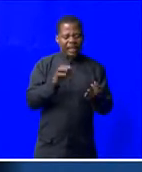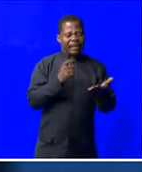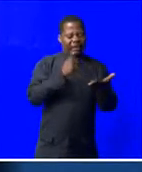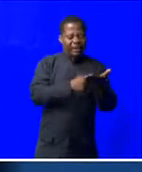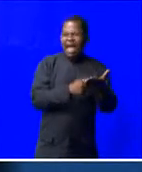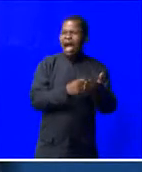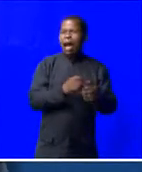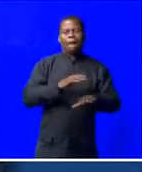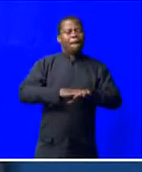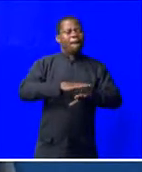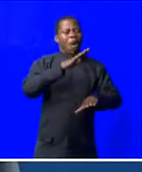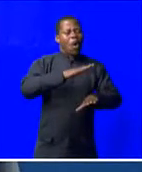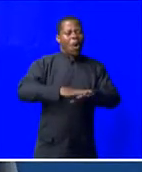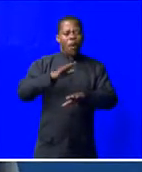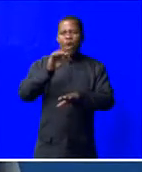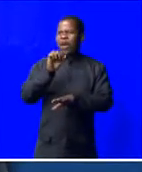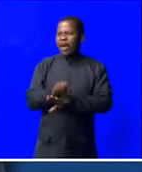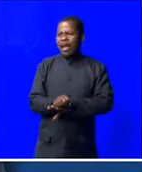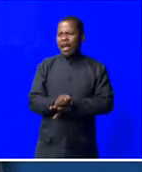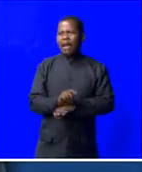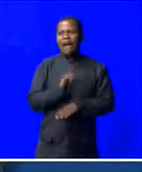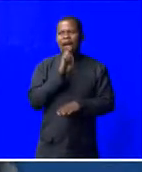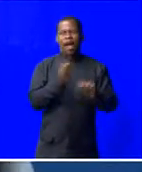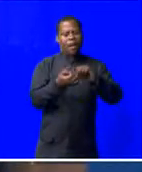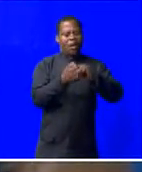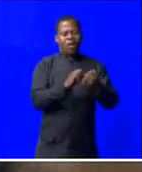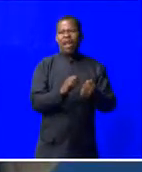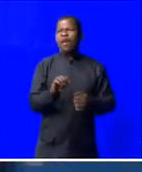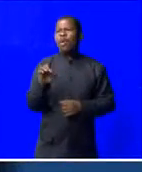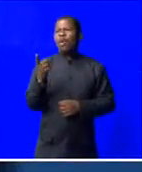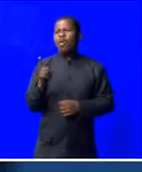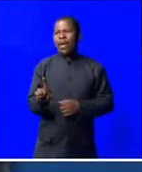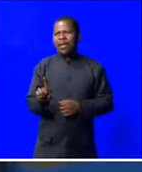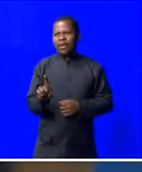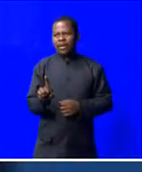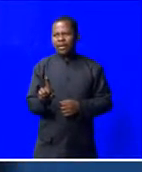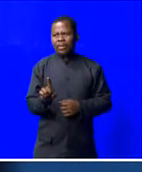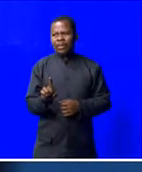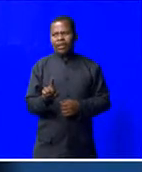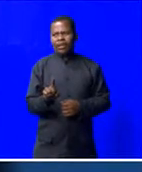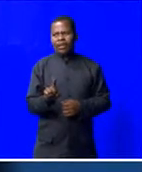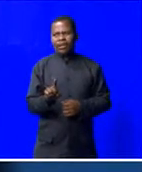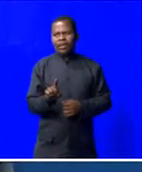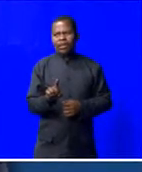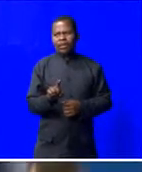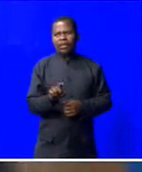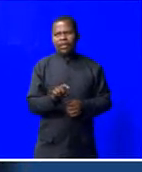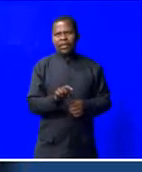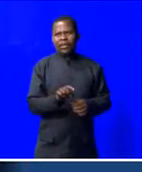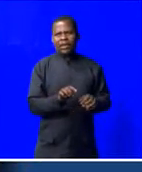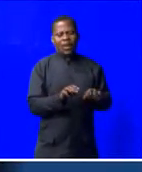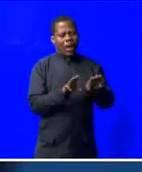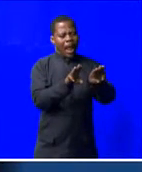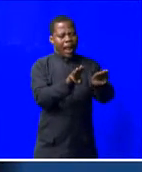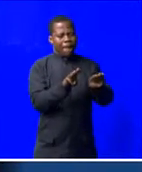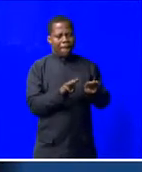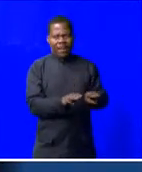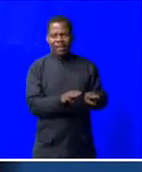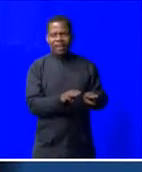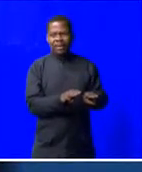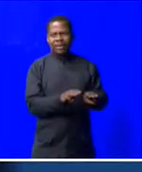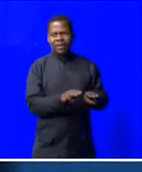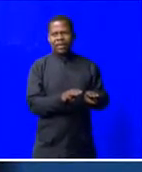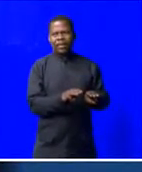amaninga kakhulu maphilisi lokusithenga yona le nkinga nje la kuphi kungena maphilisi khona akukhona ukuphuma legcineni la